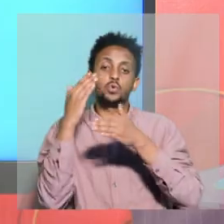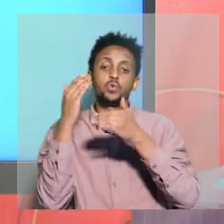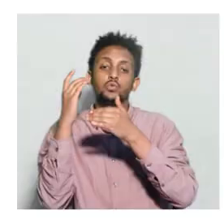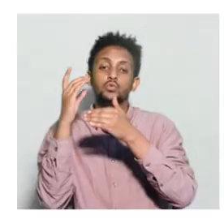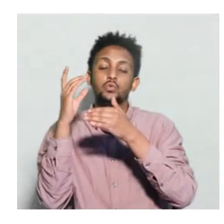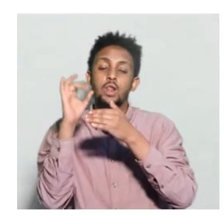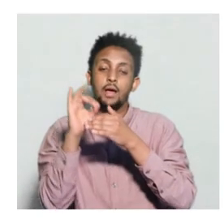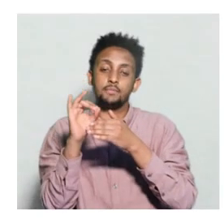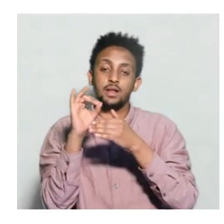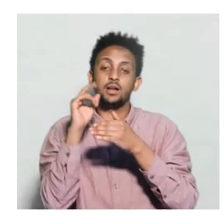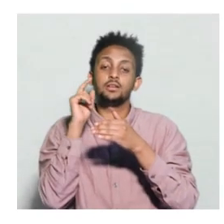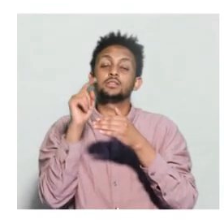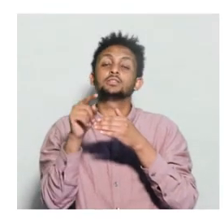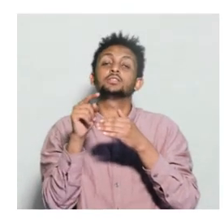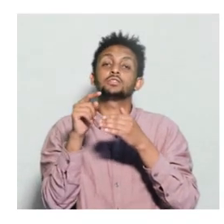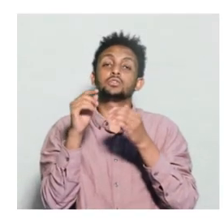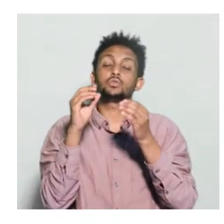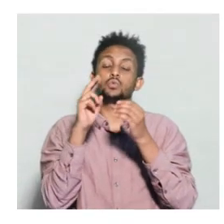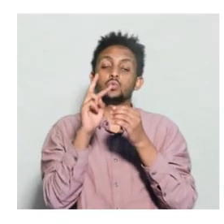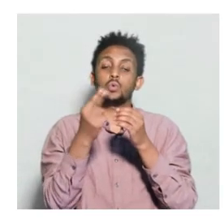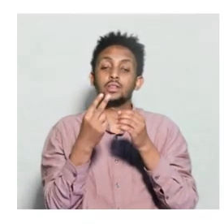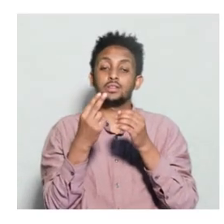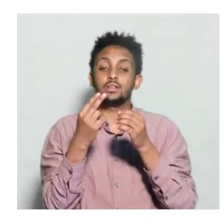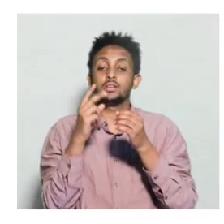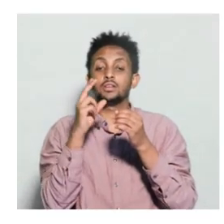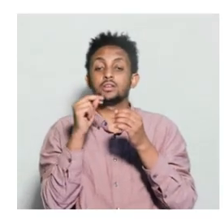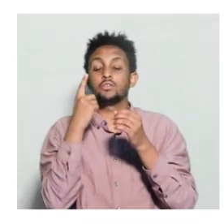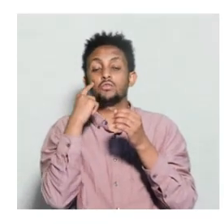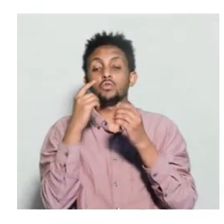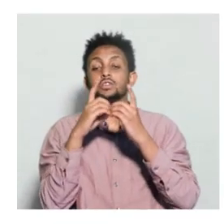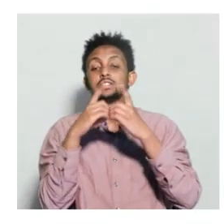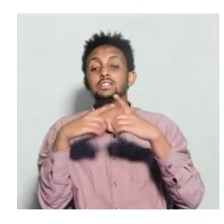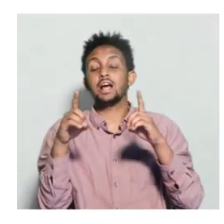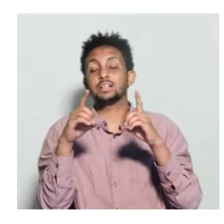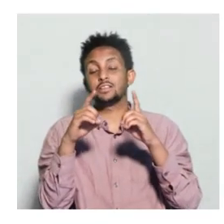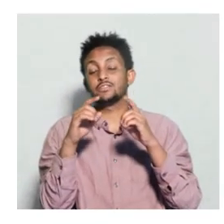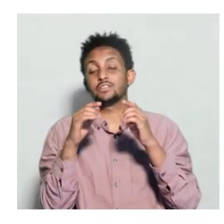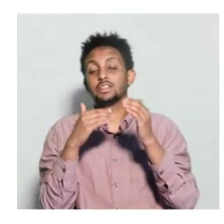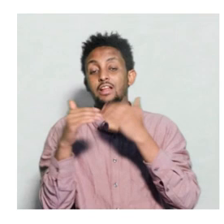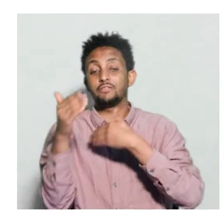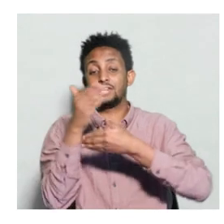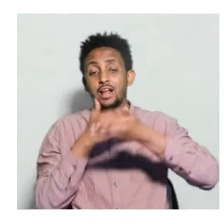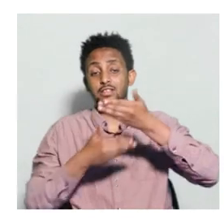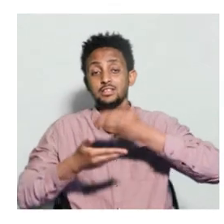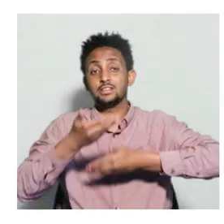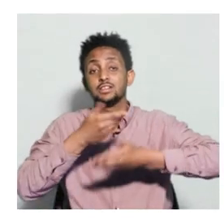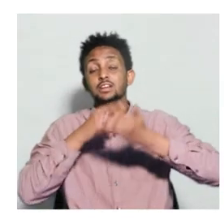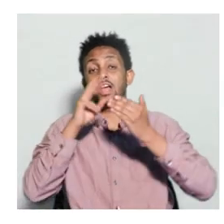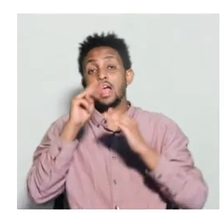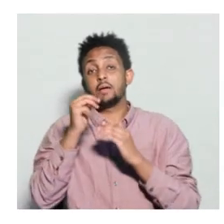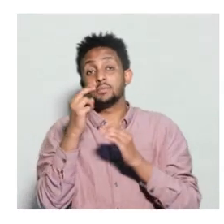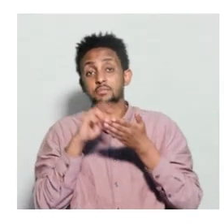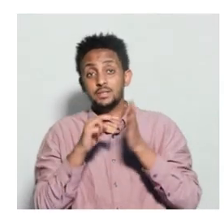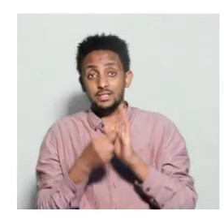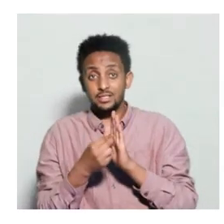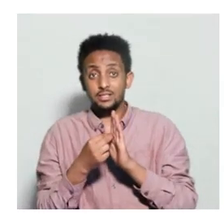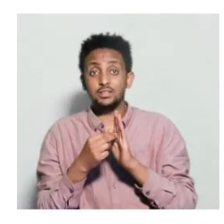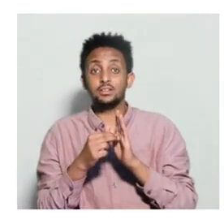interference, whereas 2nt is equal to m times lambda for destructive interference. Here, n means